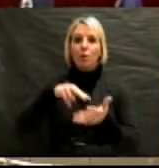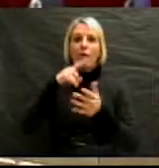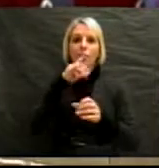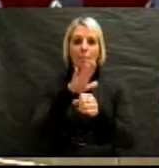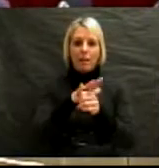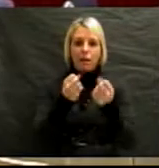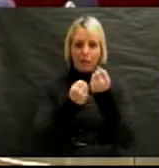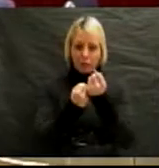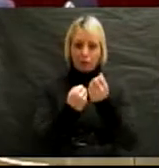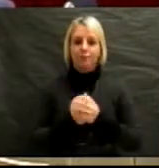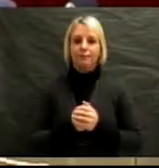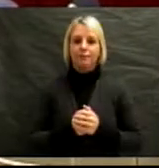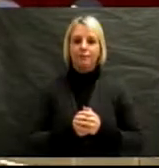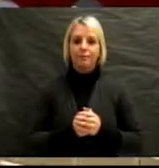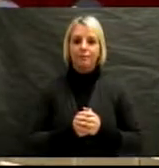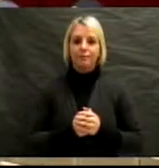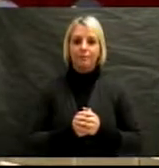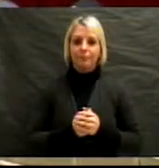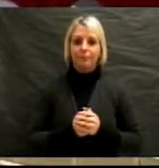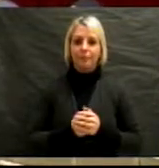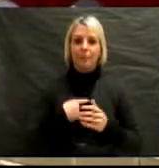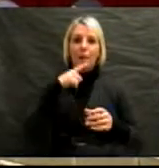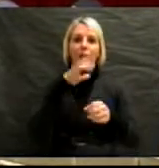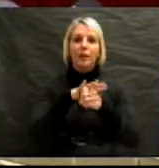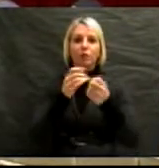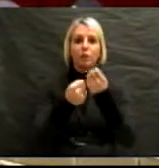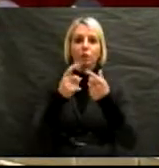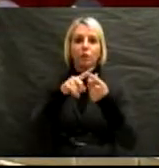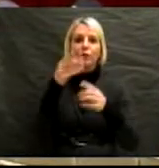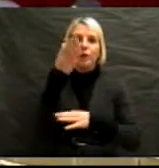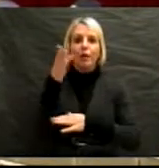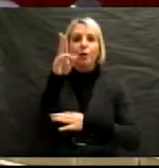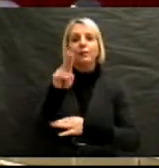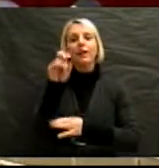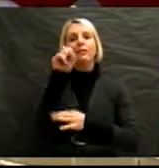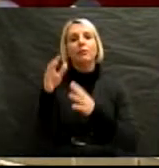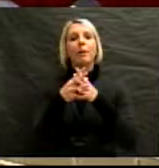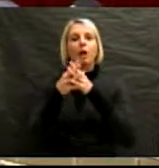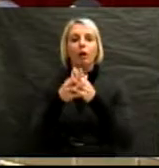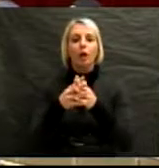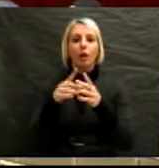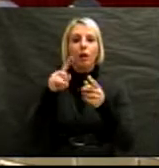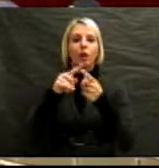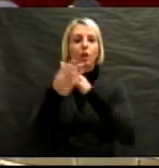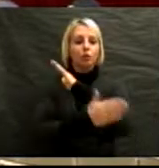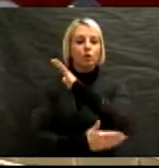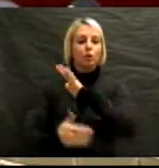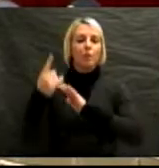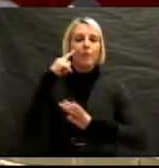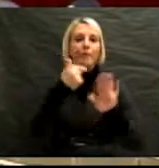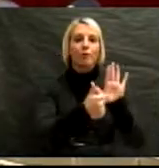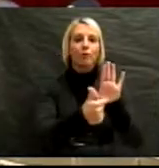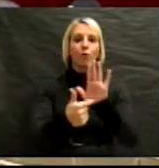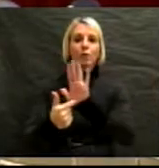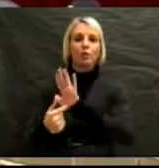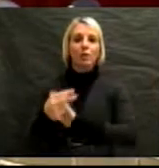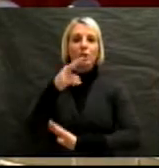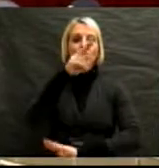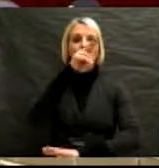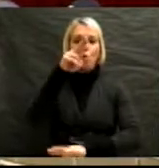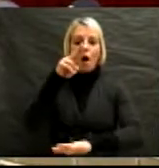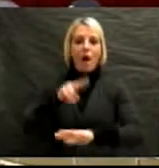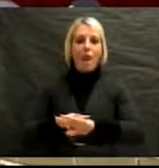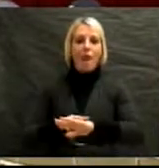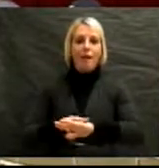pledge allegiance to the flag of the United States of America and to the republic for which it stands, one nation,